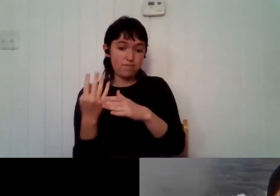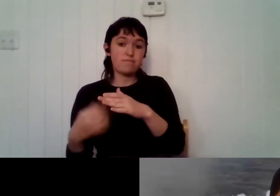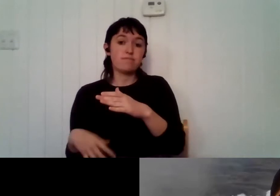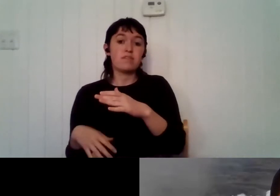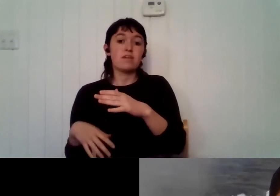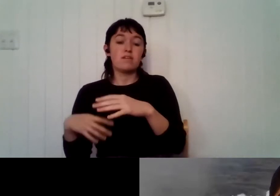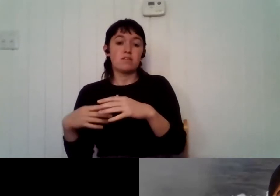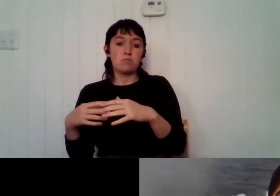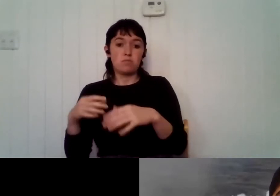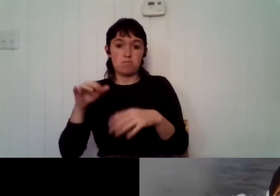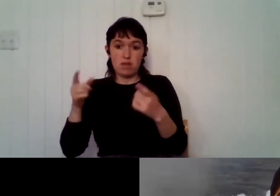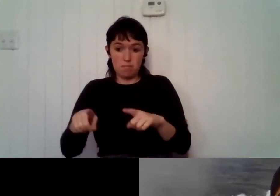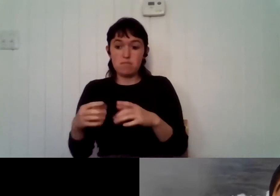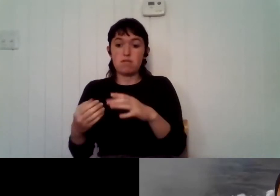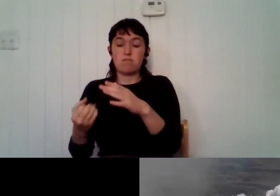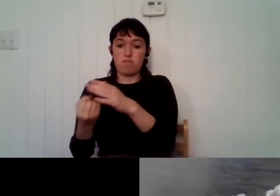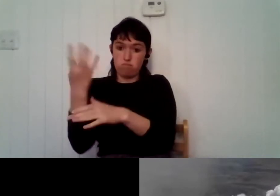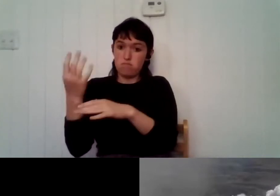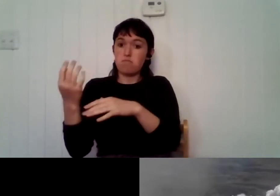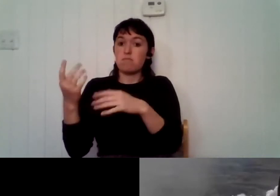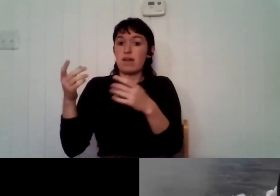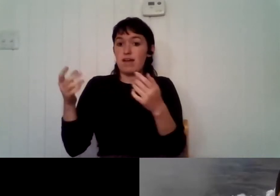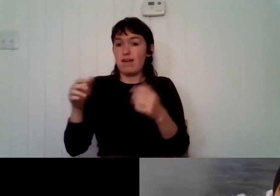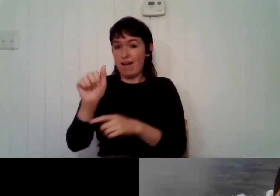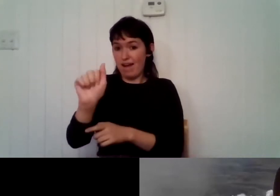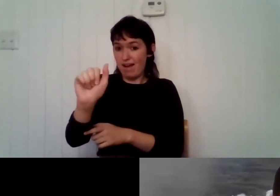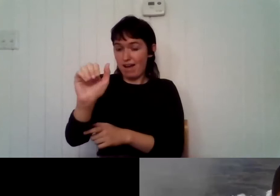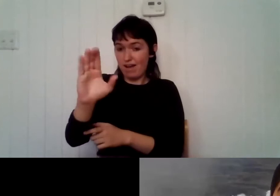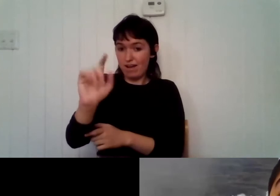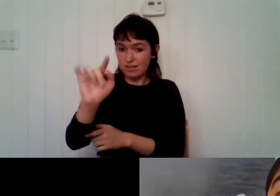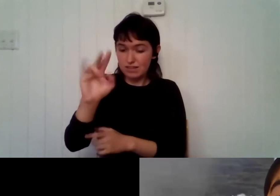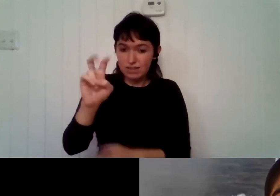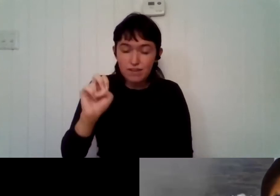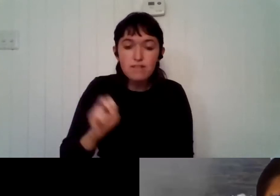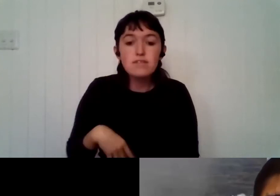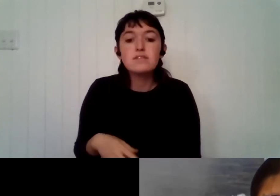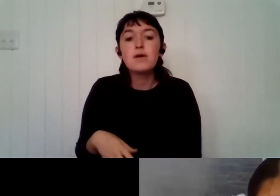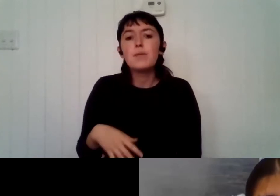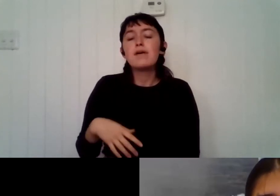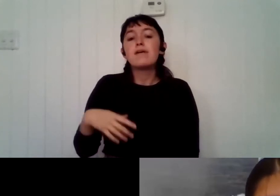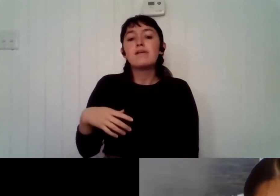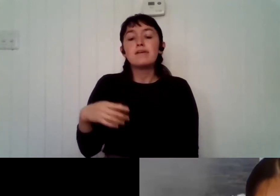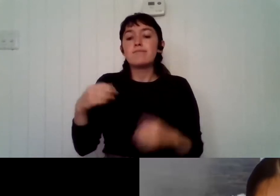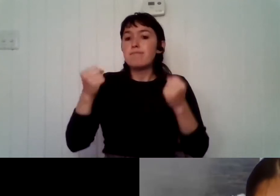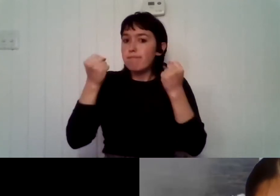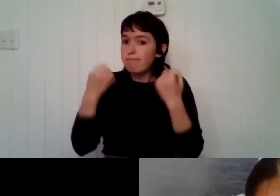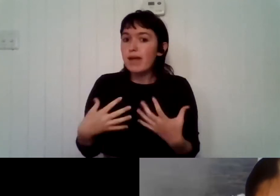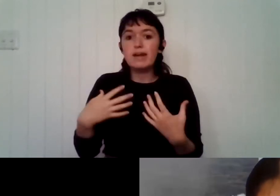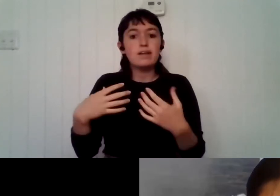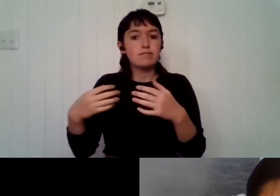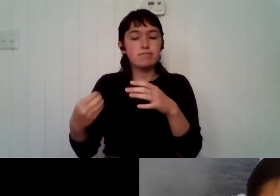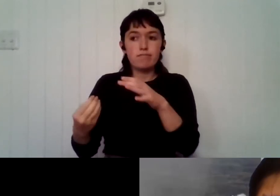point around the Earth, at least 50 volcanoes that we know of are erupting. There are a lot of volcanoes that